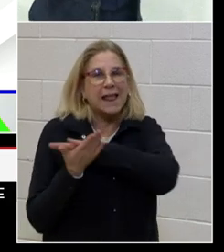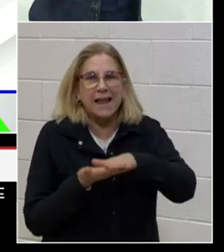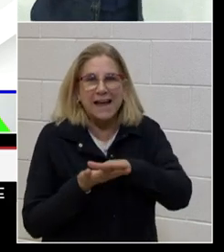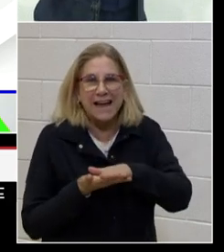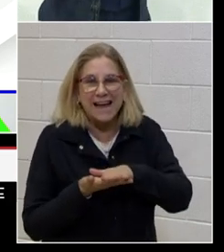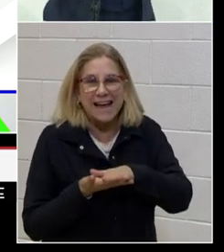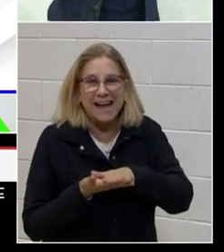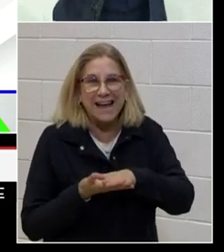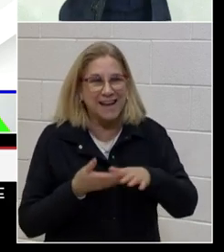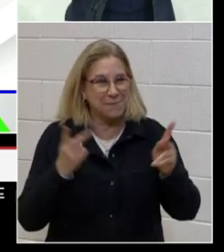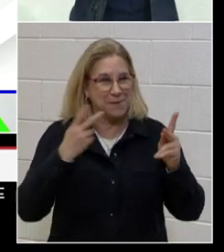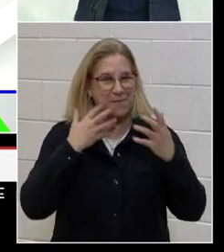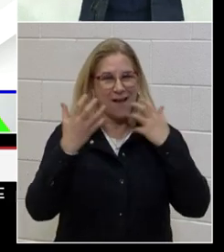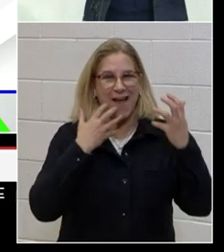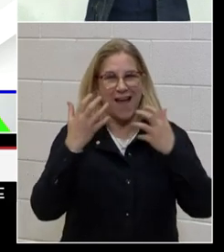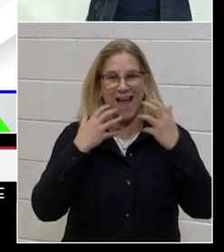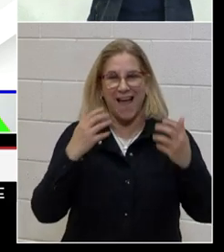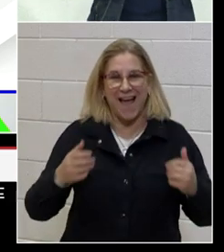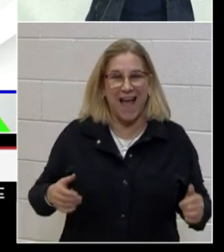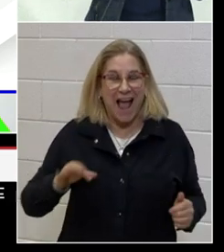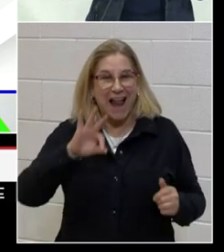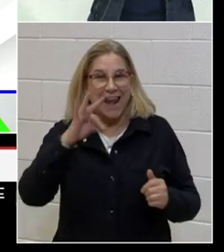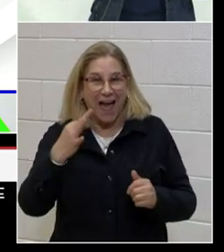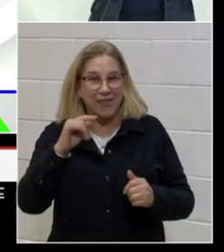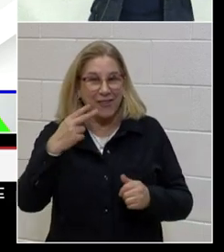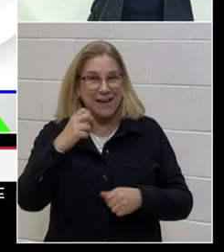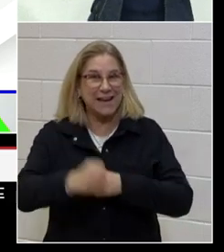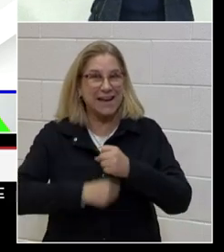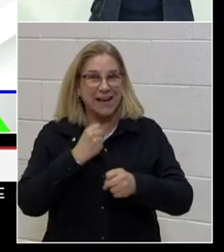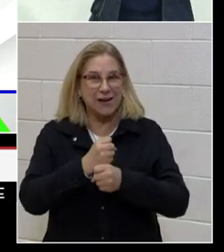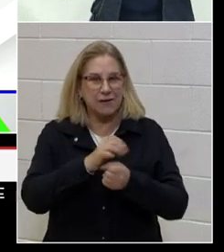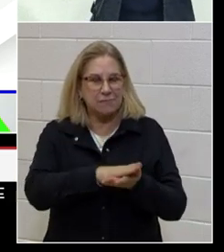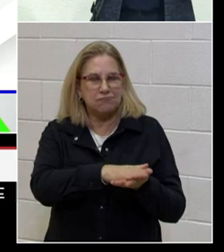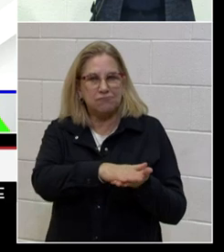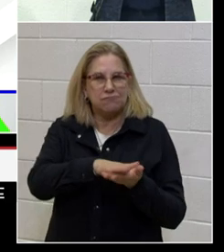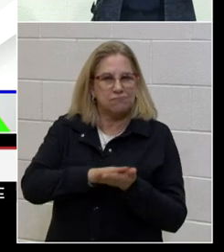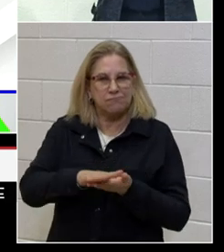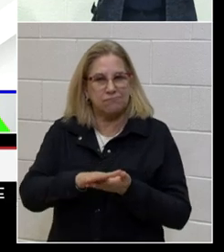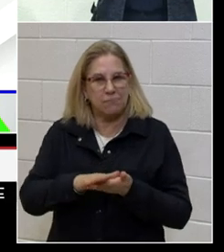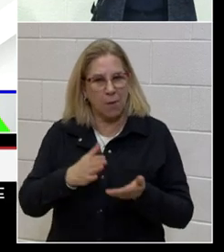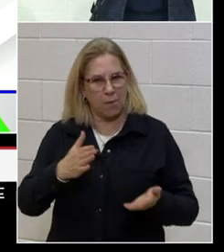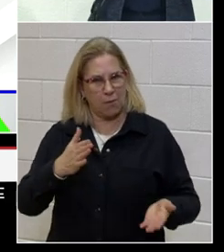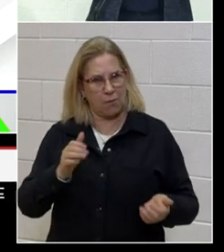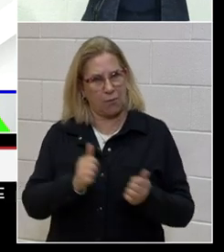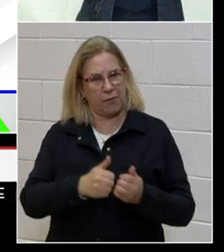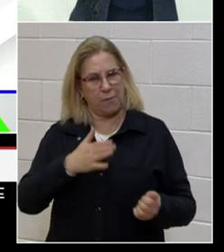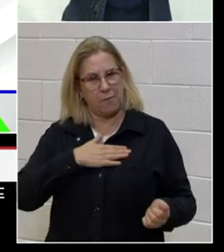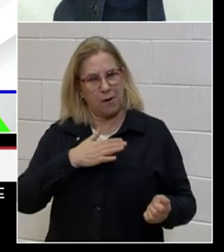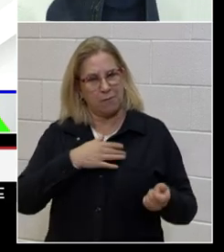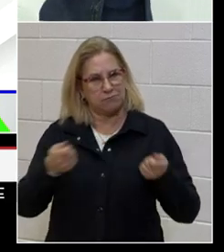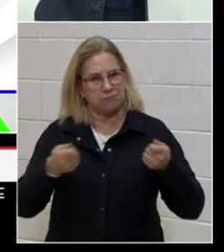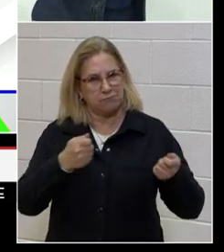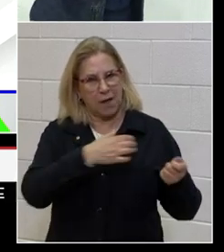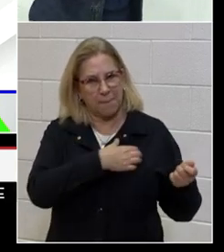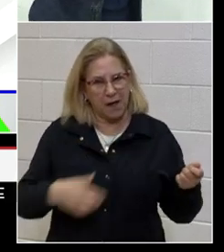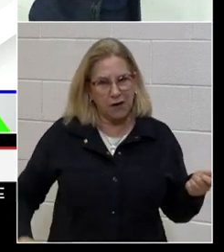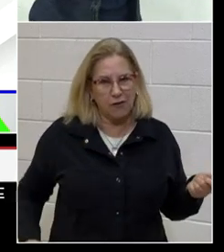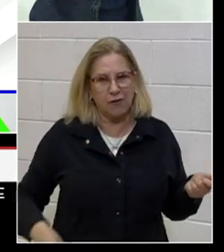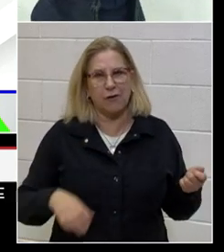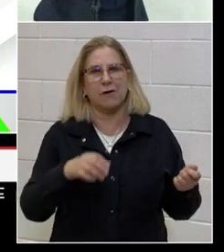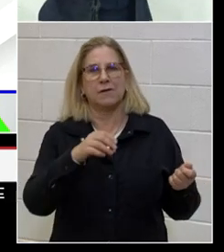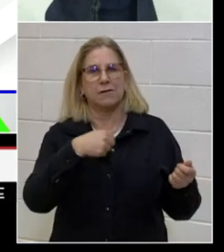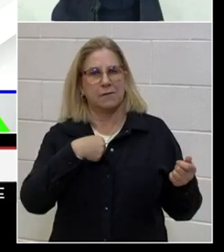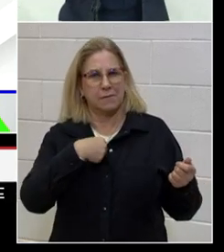consecutive year, and it goes with along with my tenure, that we have our auditors haven't shown